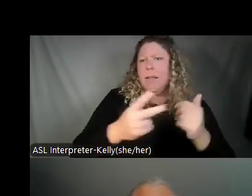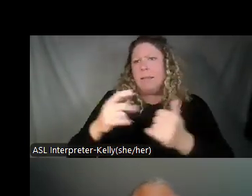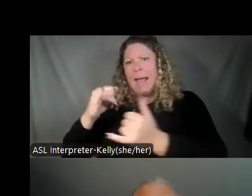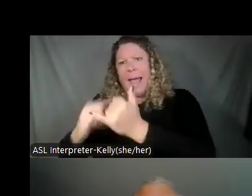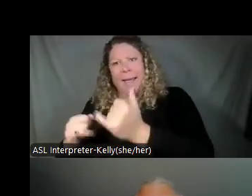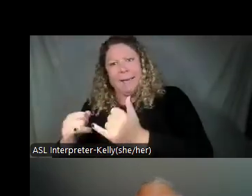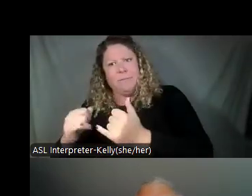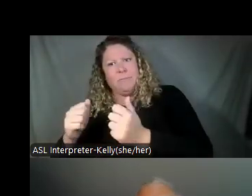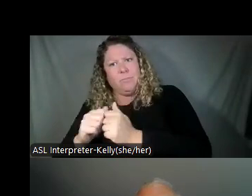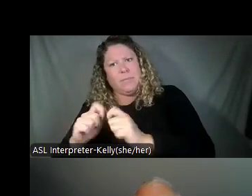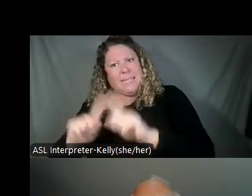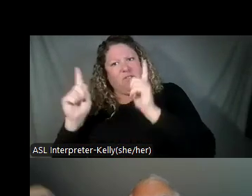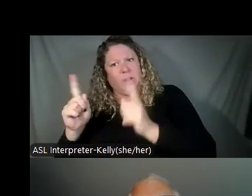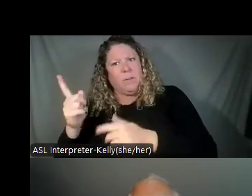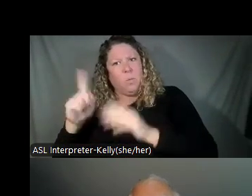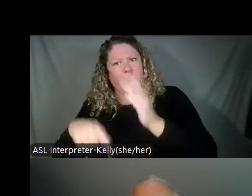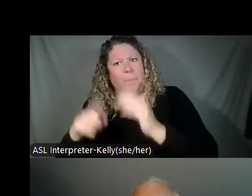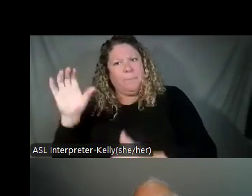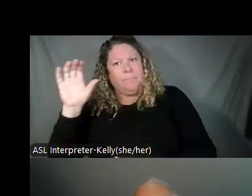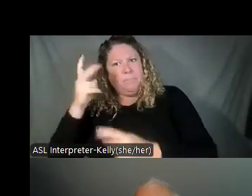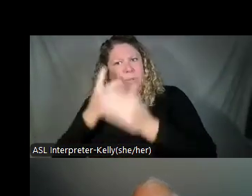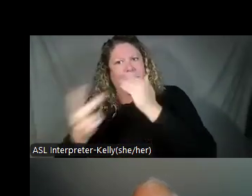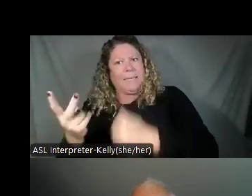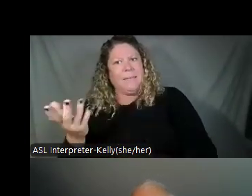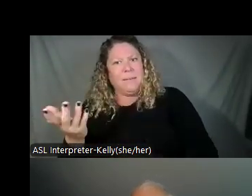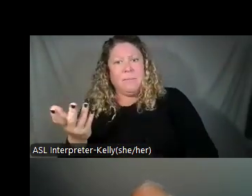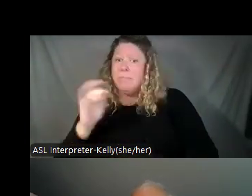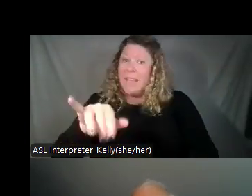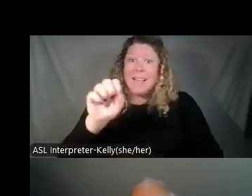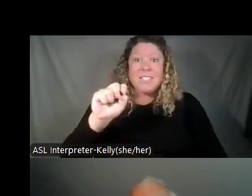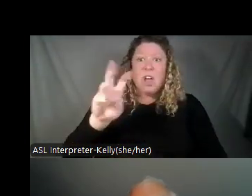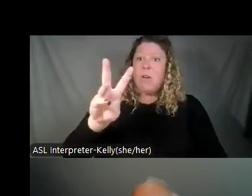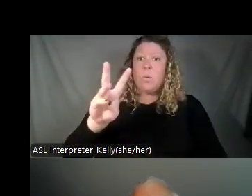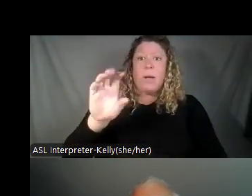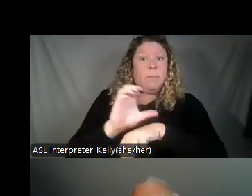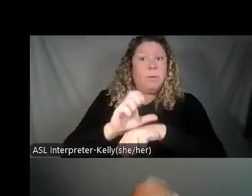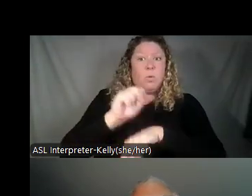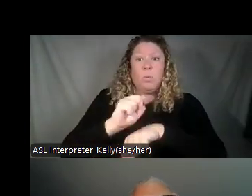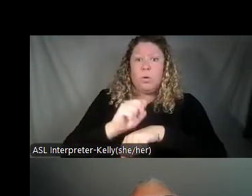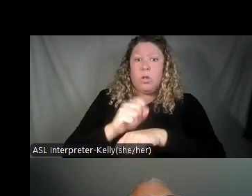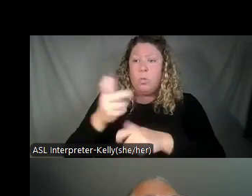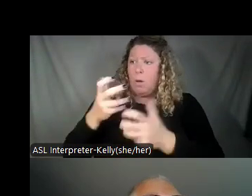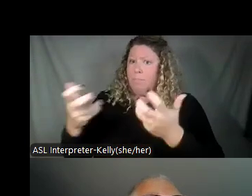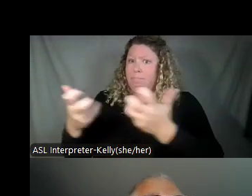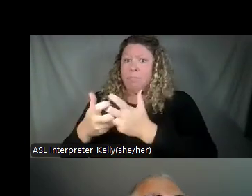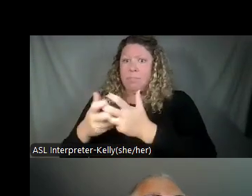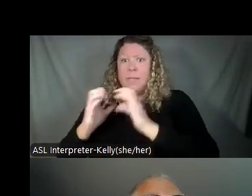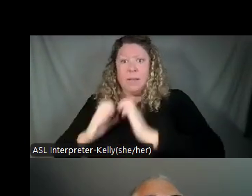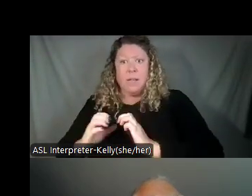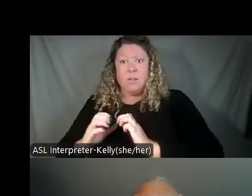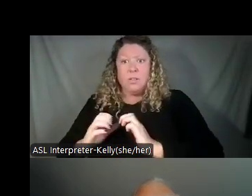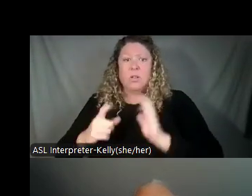software industry is sometimes what you want to have happen. You want to meet the customer where they need. So it's hard to